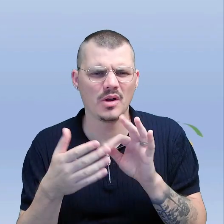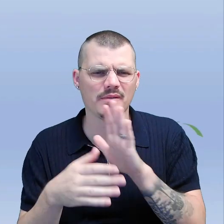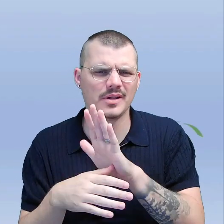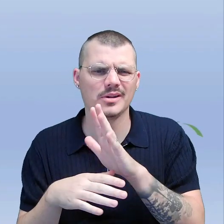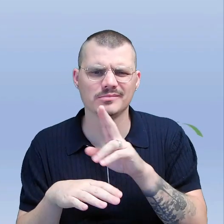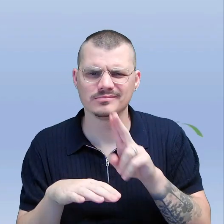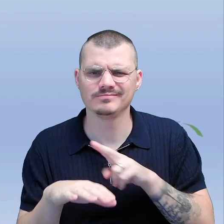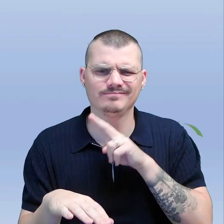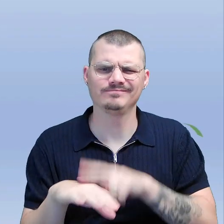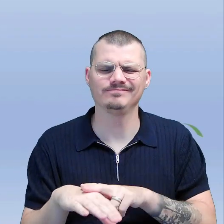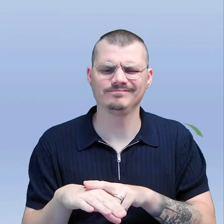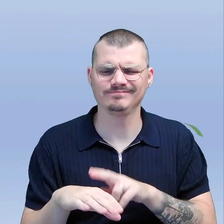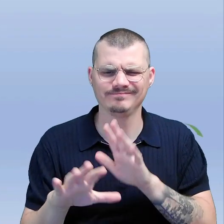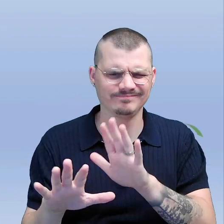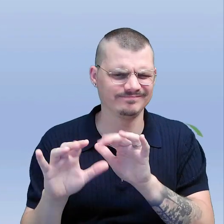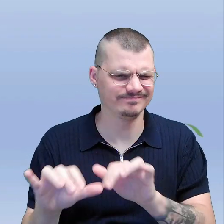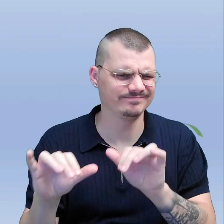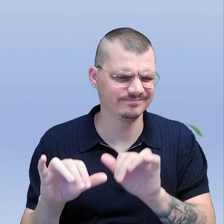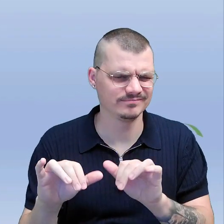person's usual repertoire?